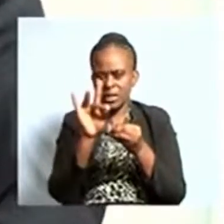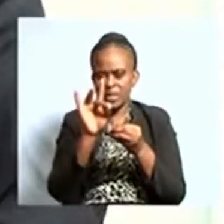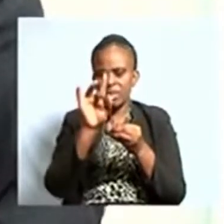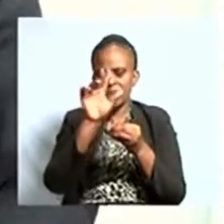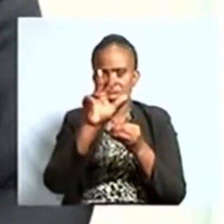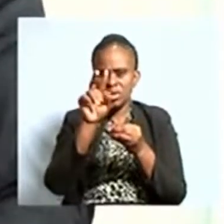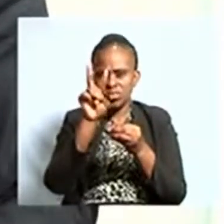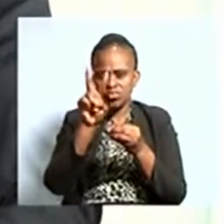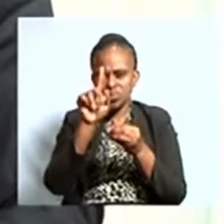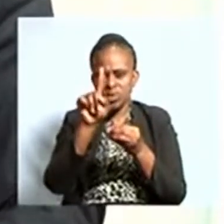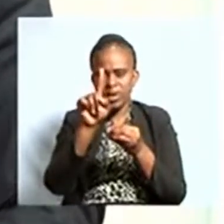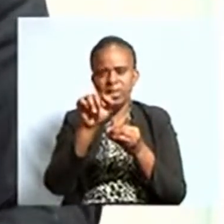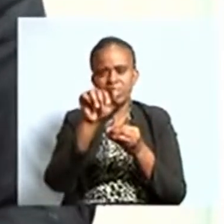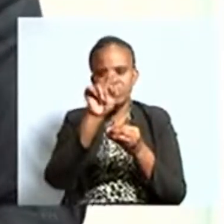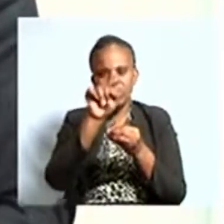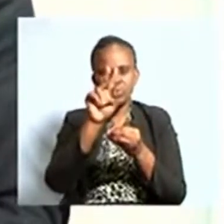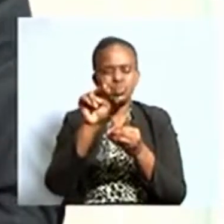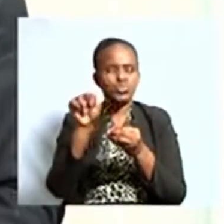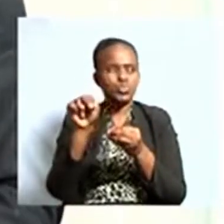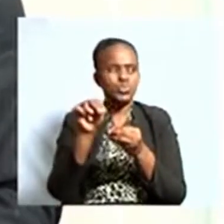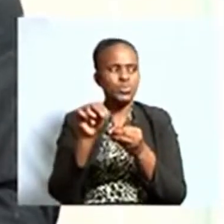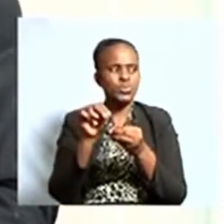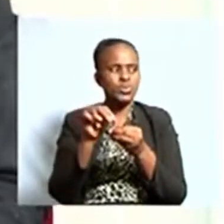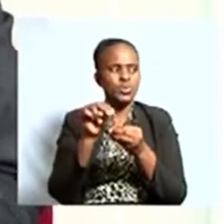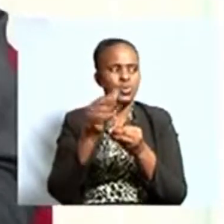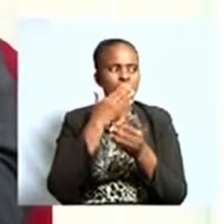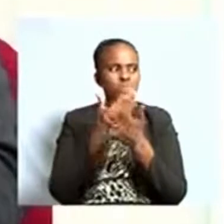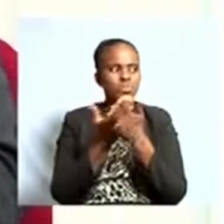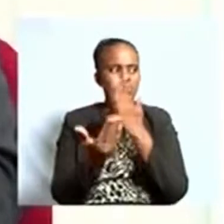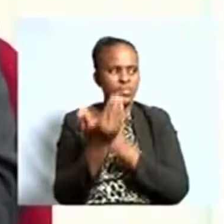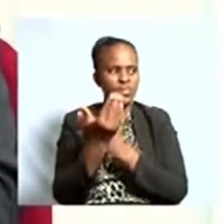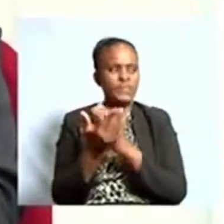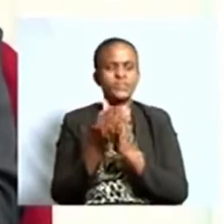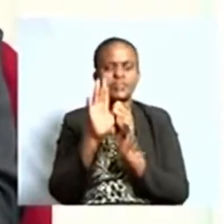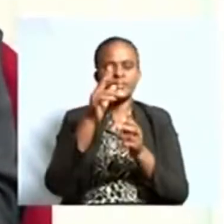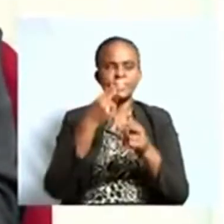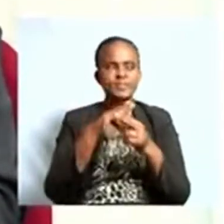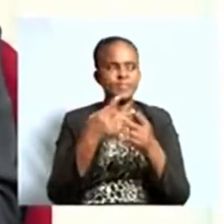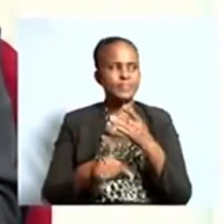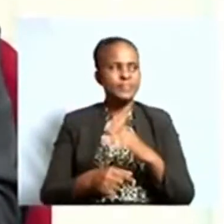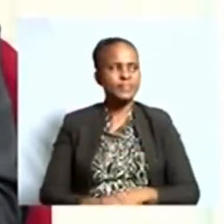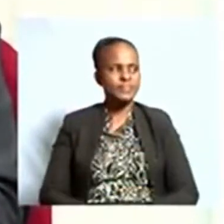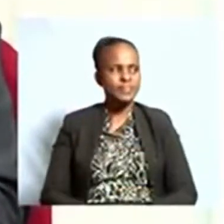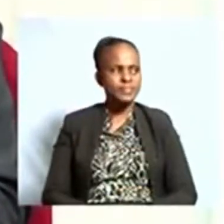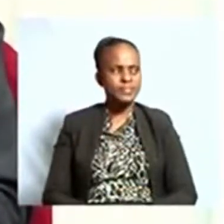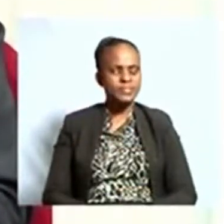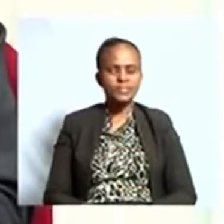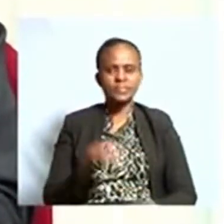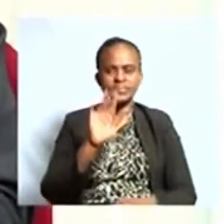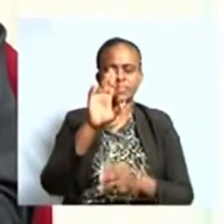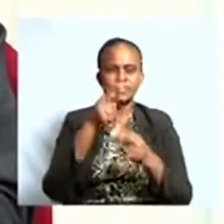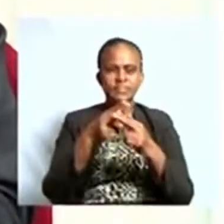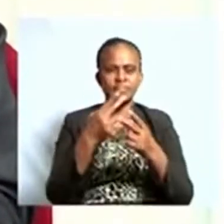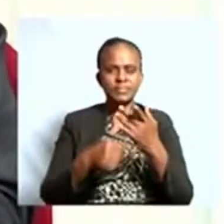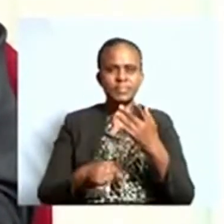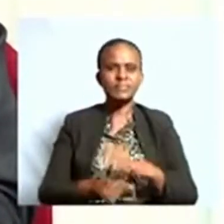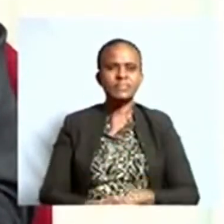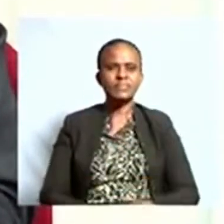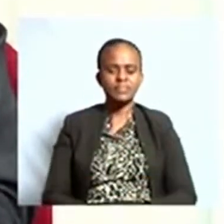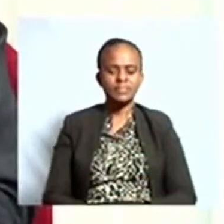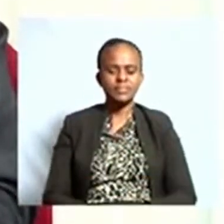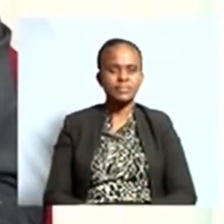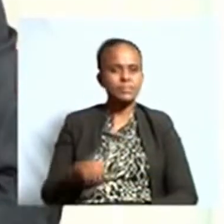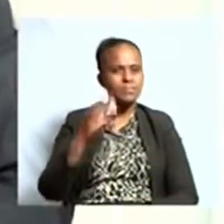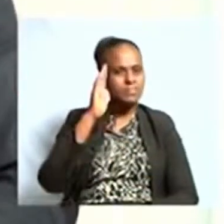07728328122. Let's see if we can push in another caller. You're live. Good morning, and tell us your name and your name, please.